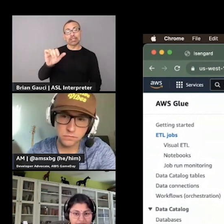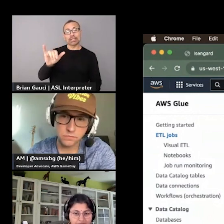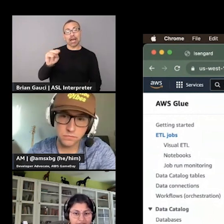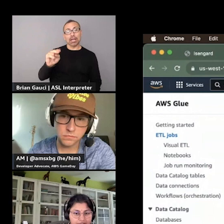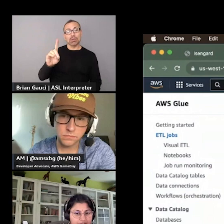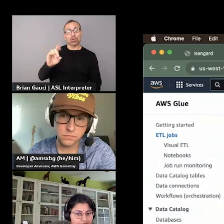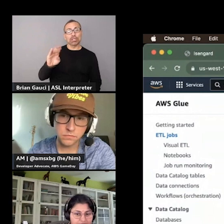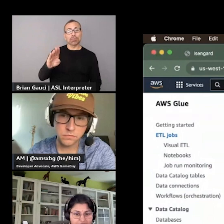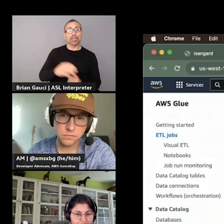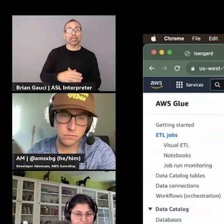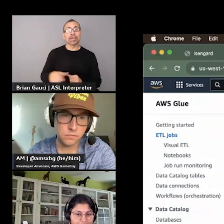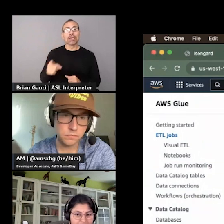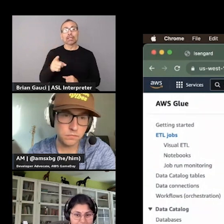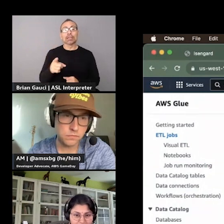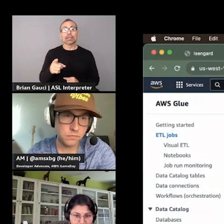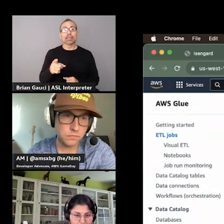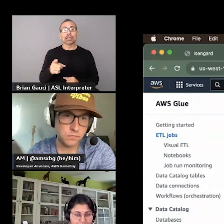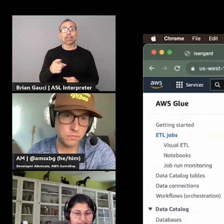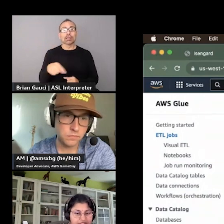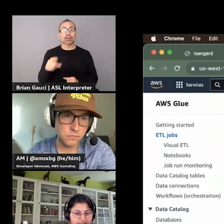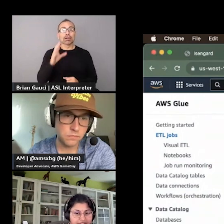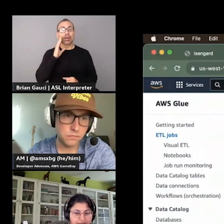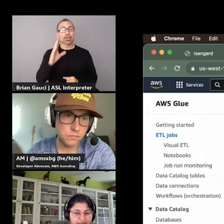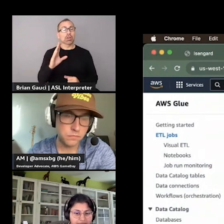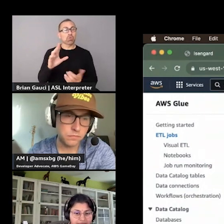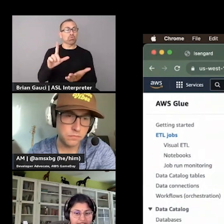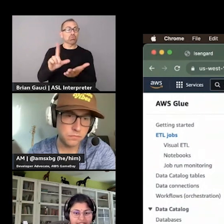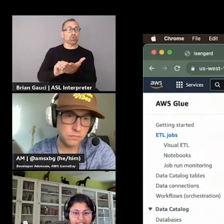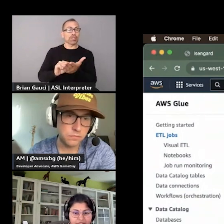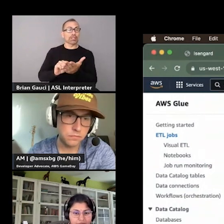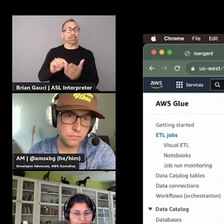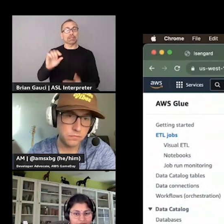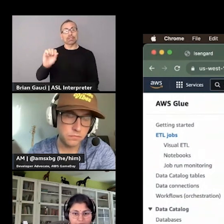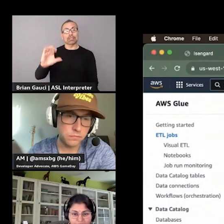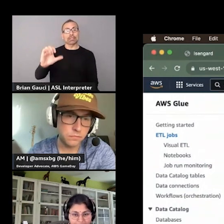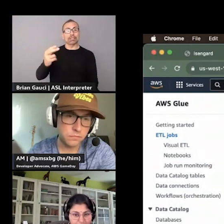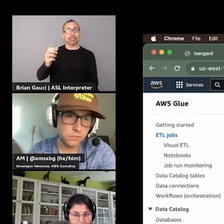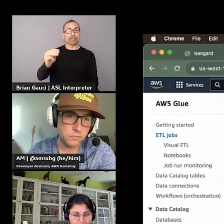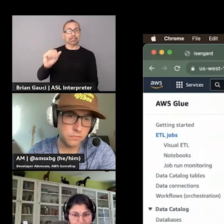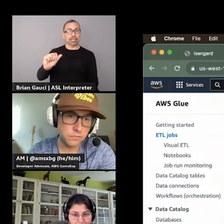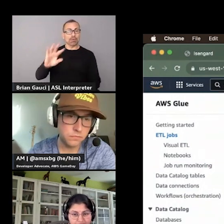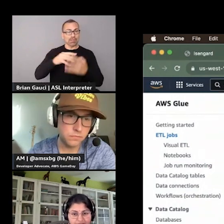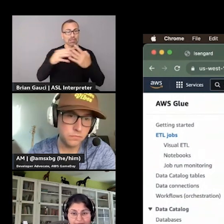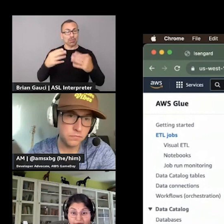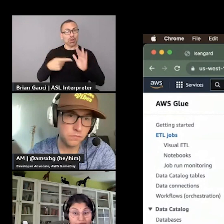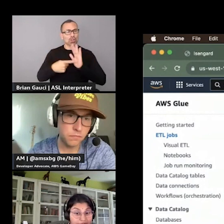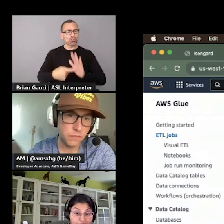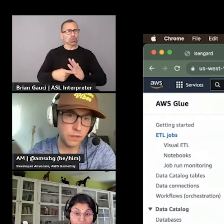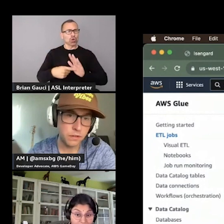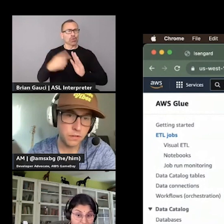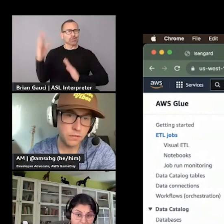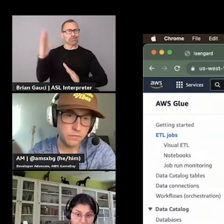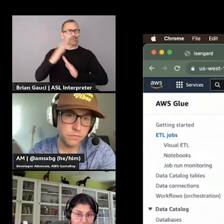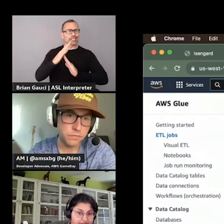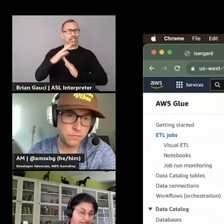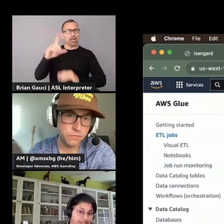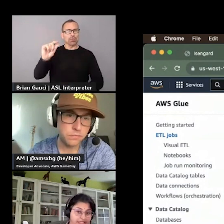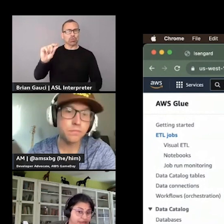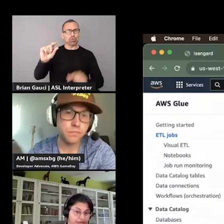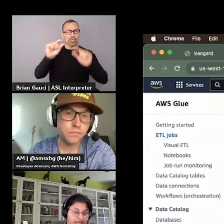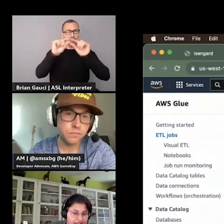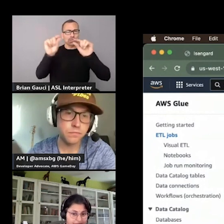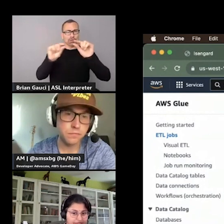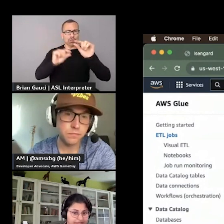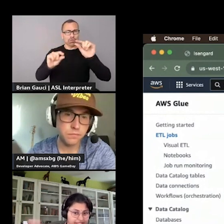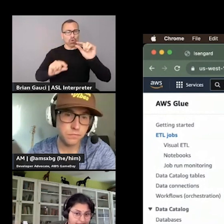database, simply print the schema of the table and then show the top 20 rows. I'm not going to count the records. The